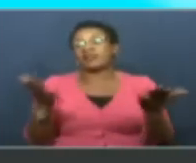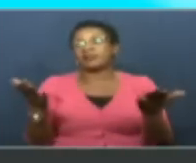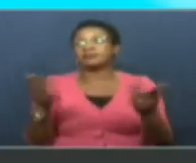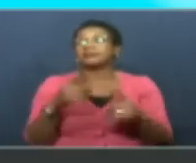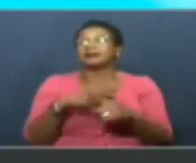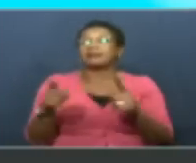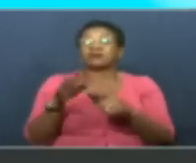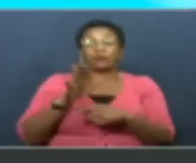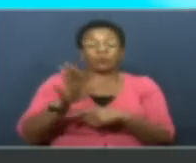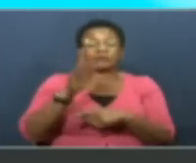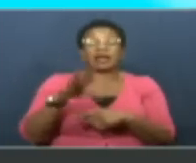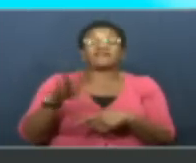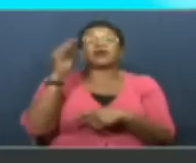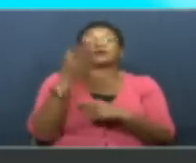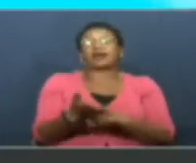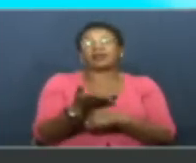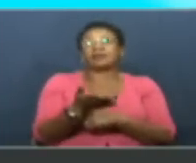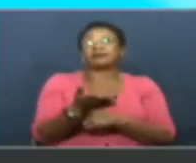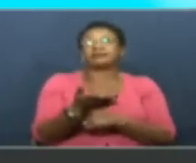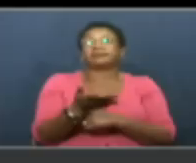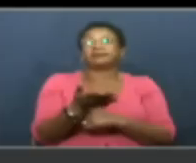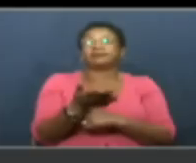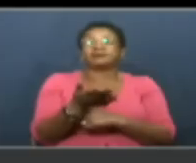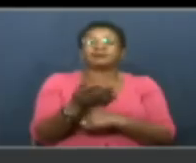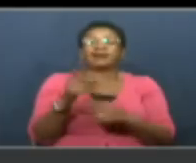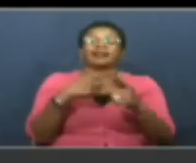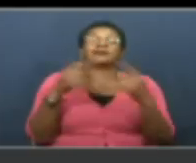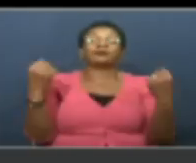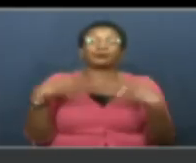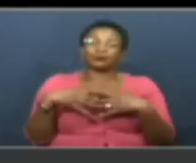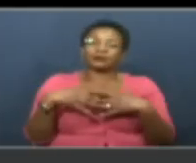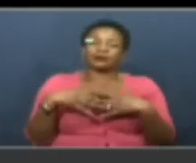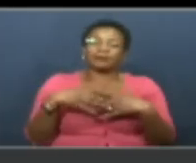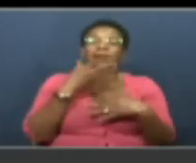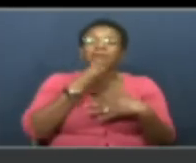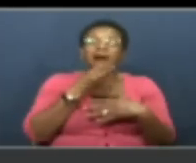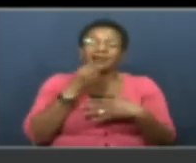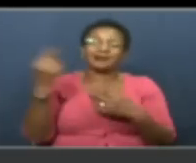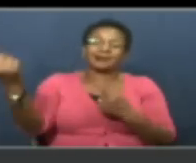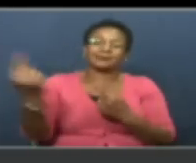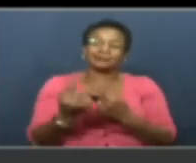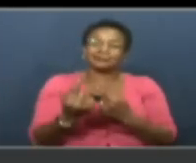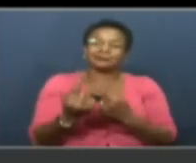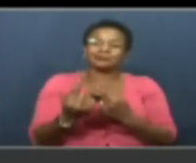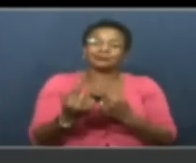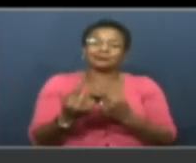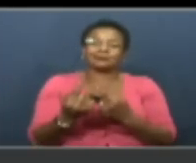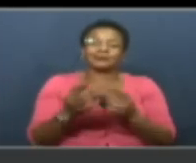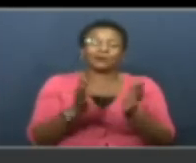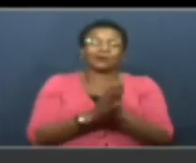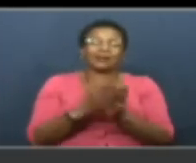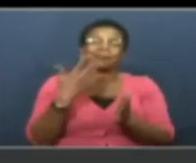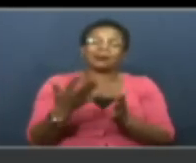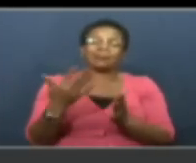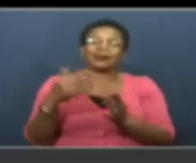ones tulipata huko. But suddenly, a man came holding a polythene